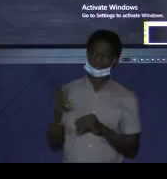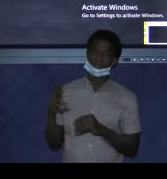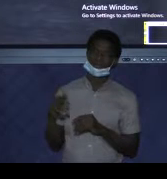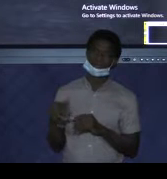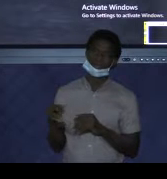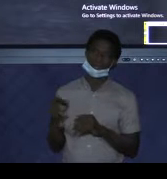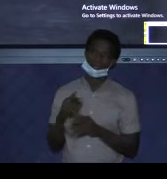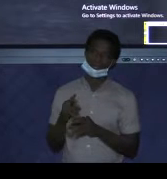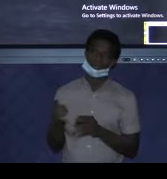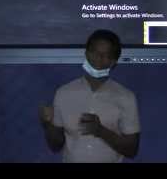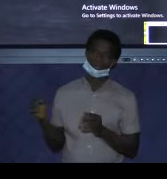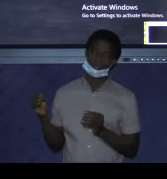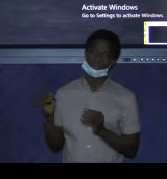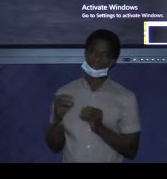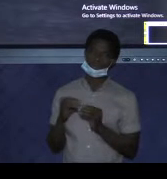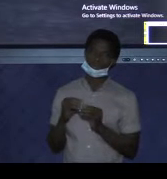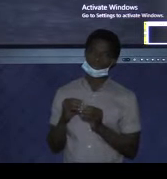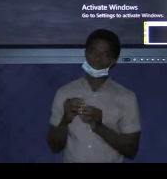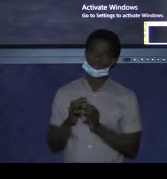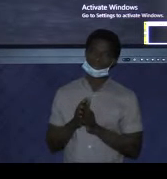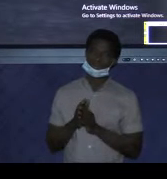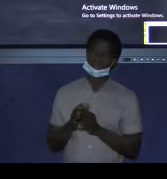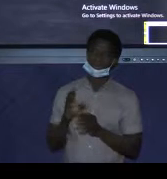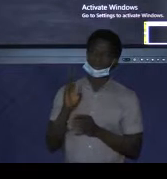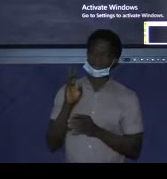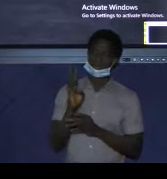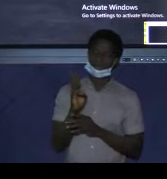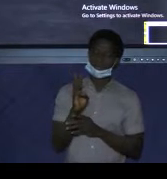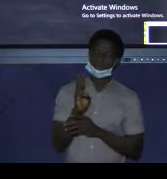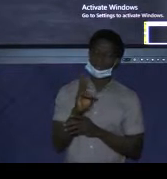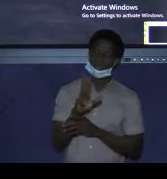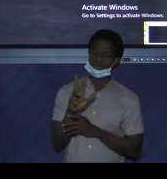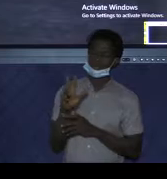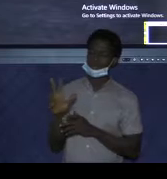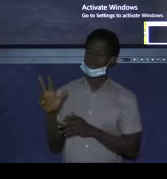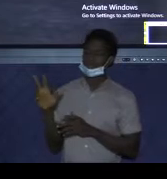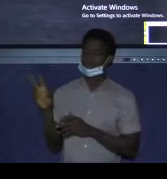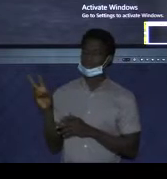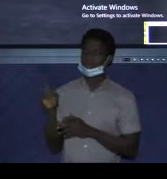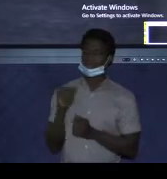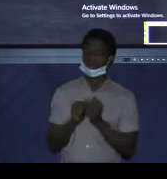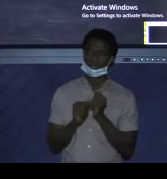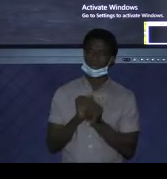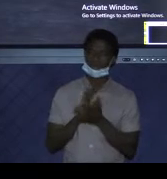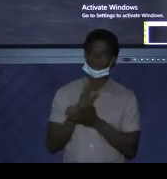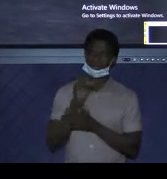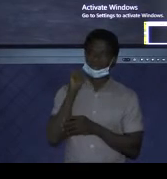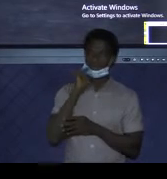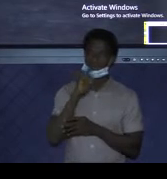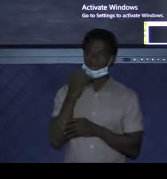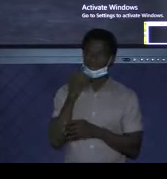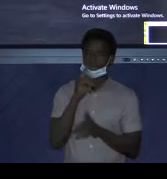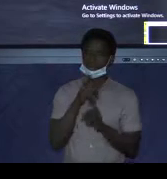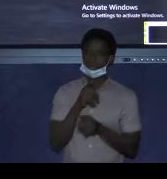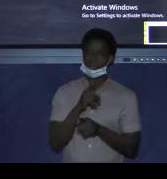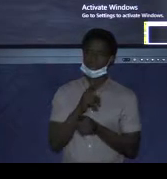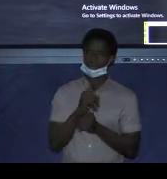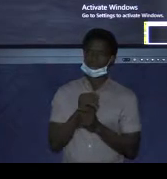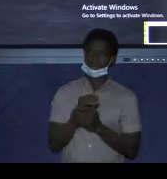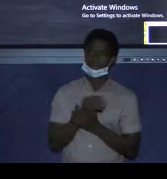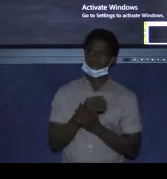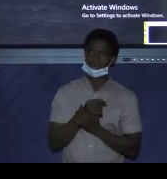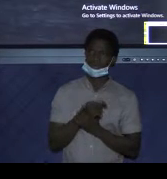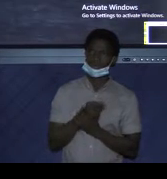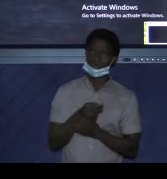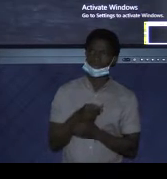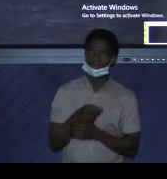1, 13. Regroup one, you have 6. That is 6336, which I believe should be the final answer.